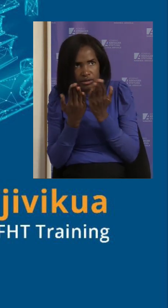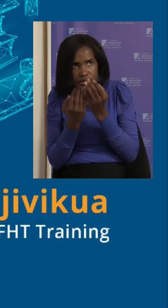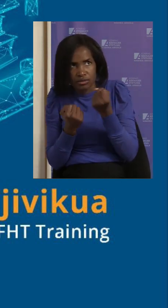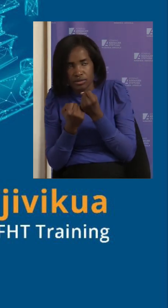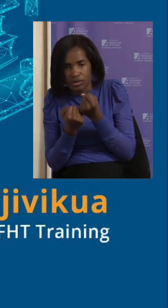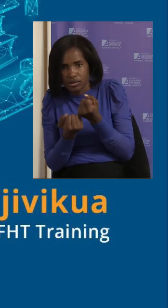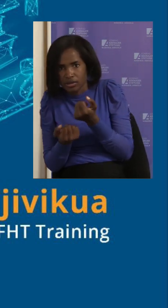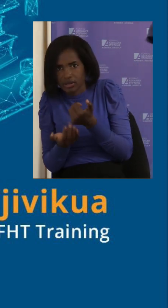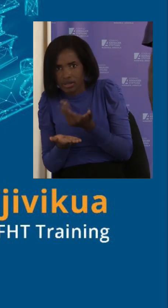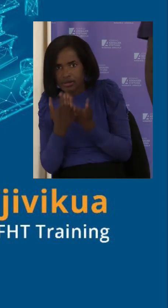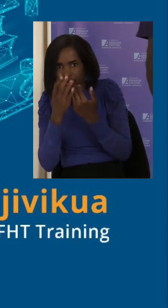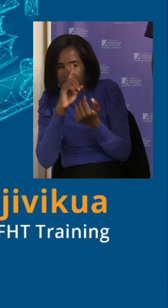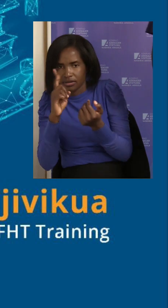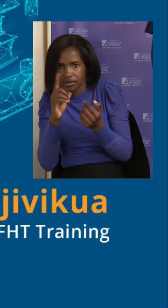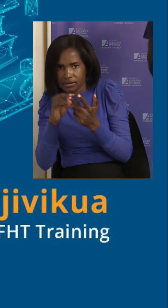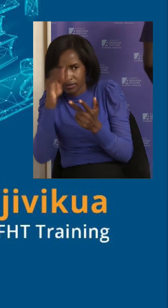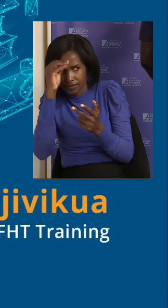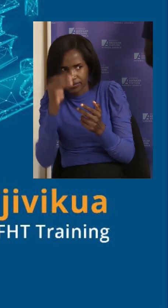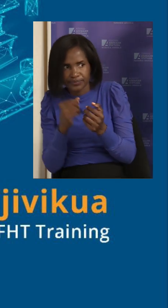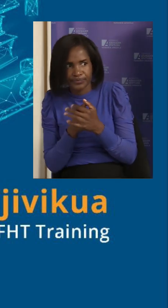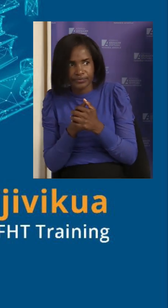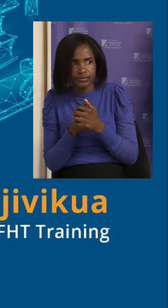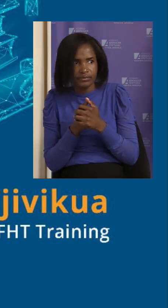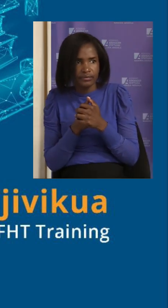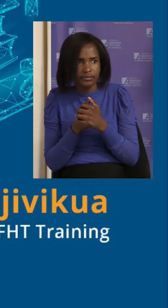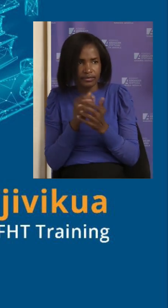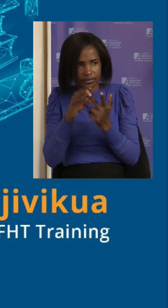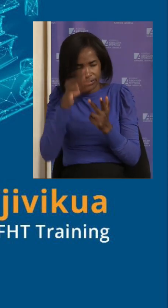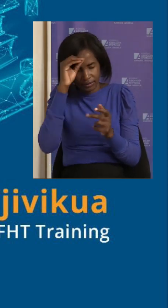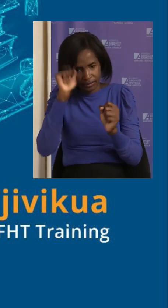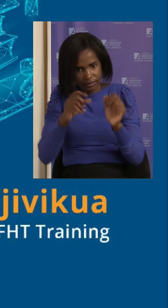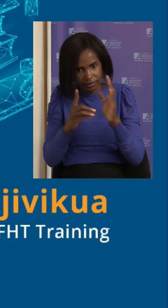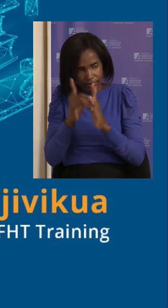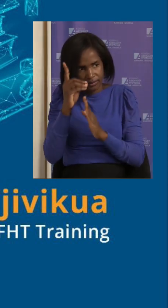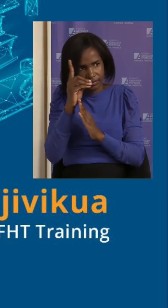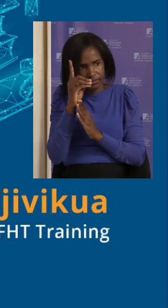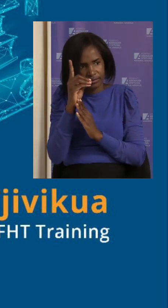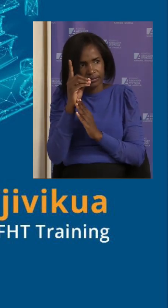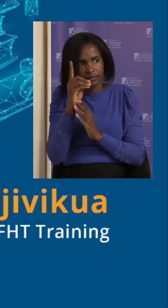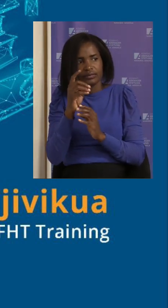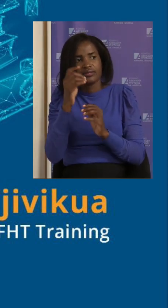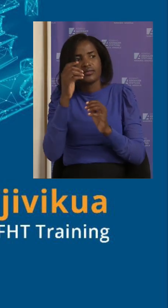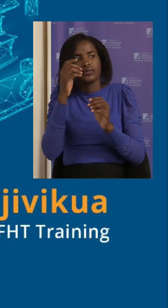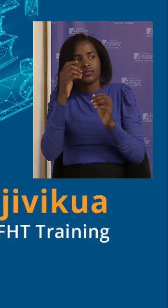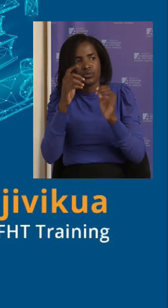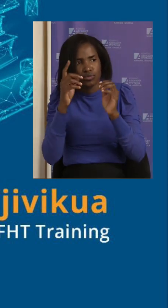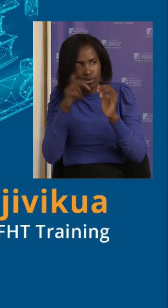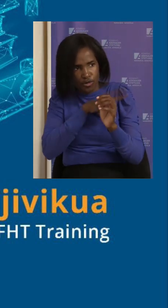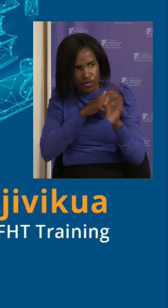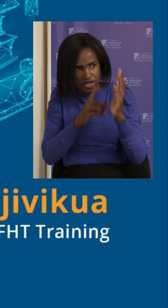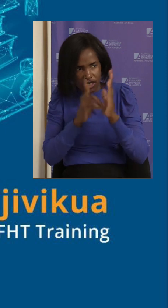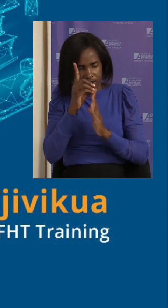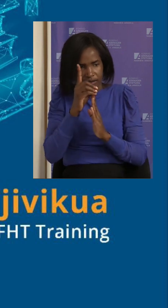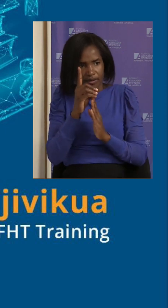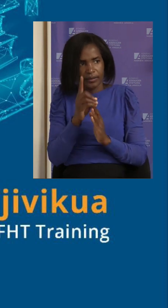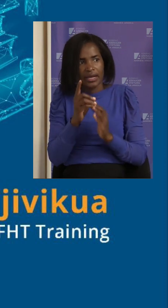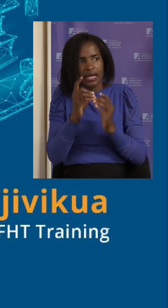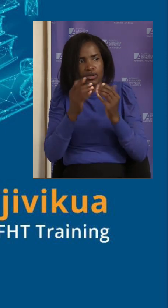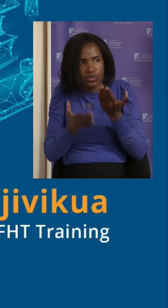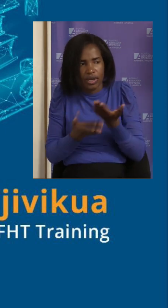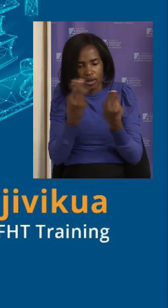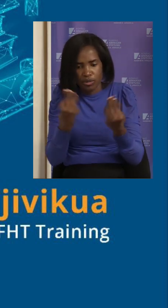focuses helping students and teachers succeed in teaching and learning must be developed with an eye on professional development, remedial